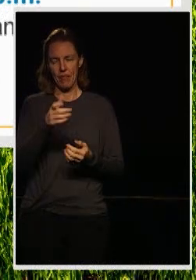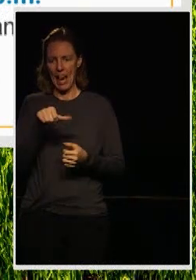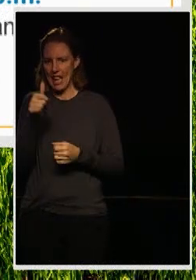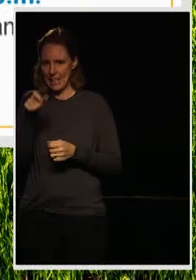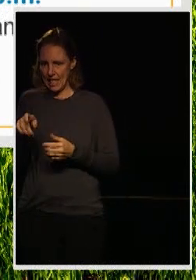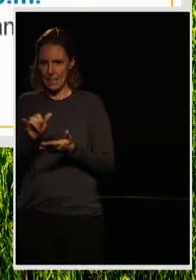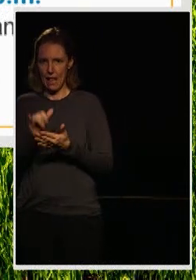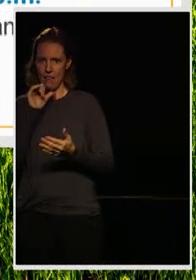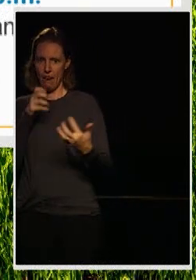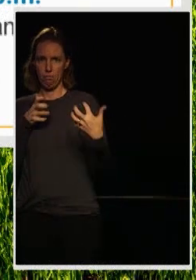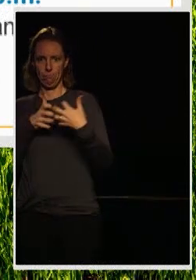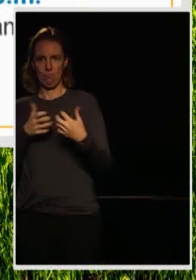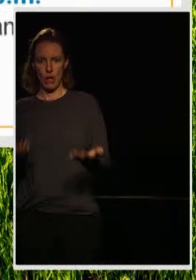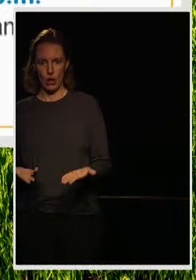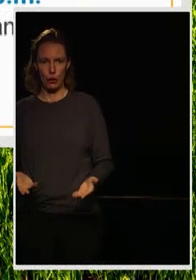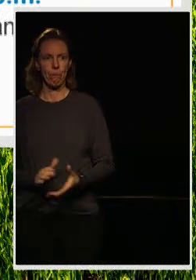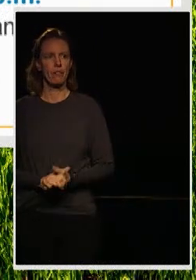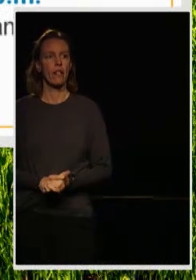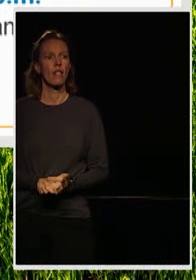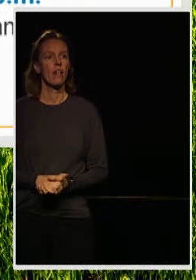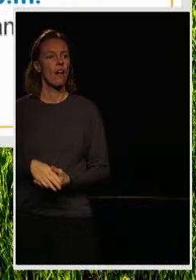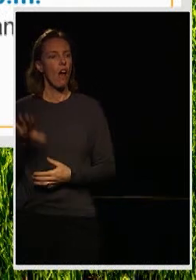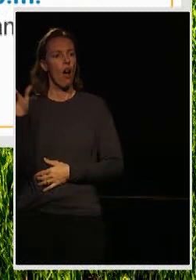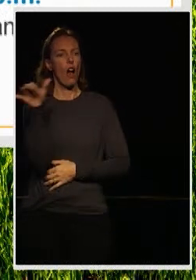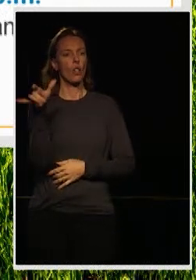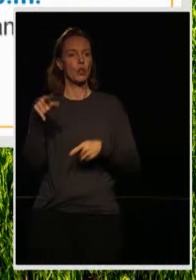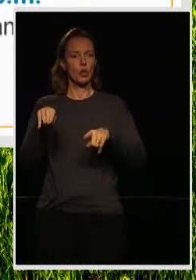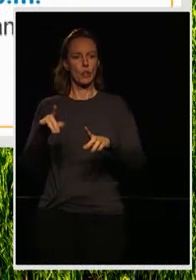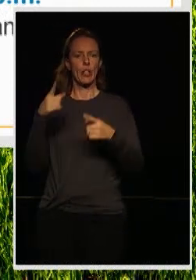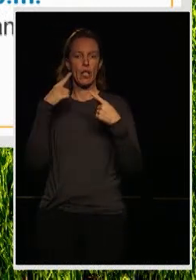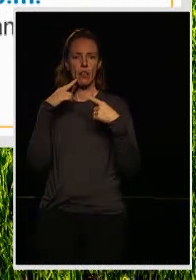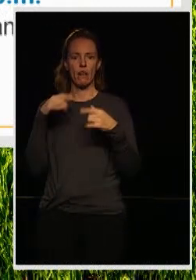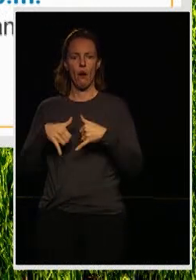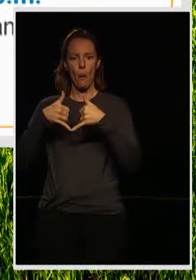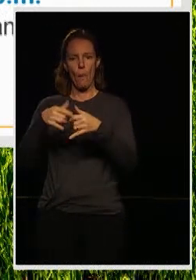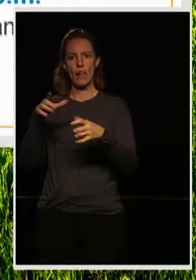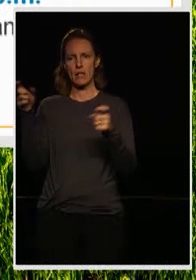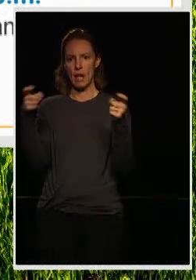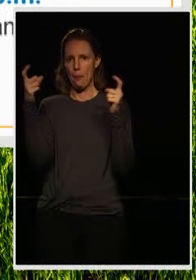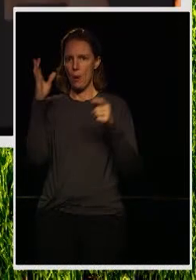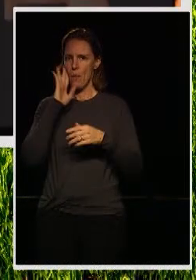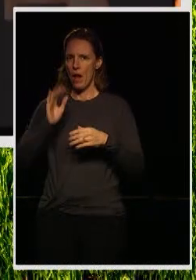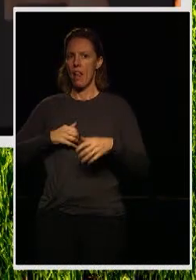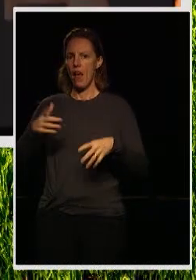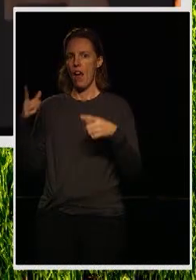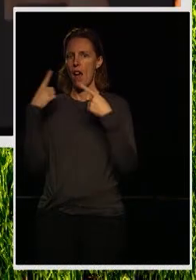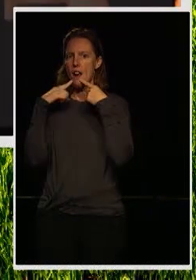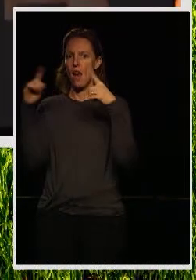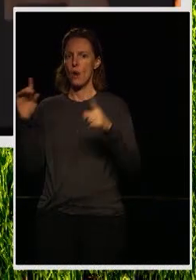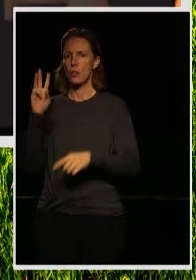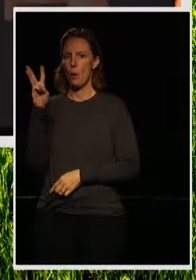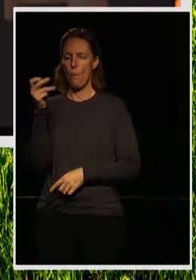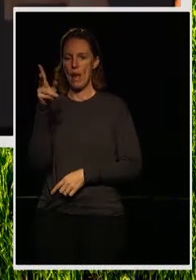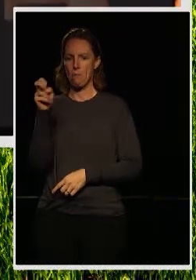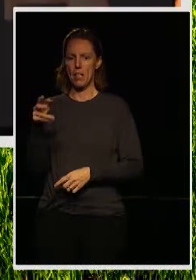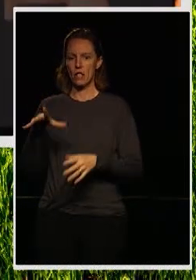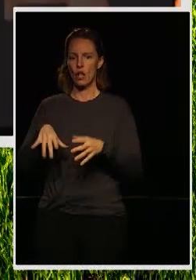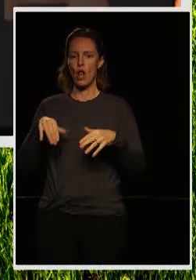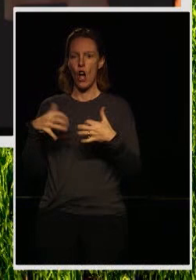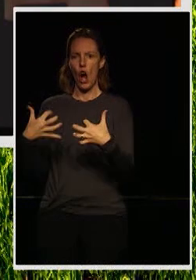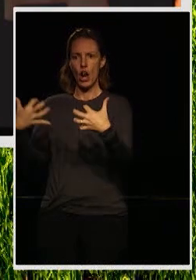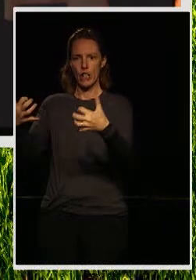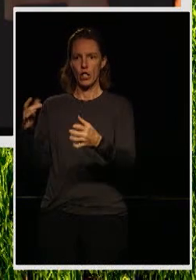that aren't being met here. Also, during the award ceremony, we'll announce the Wegmans Audience Choice Award. Yet